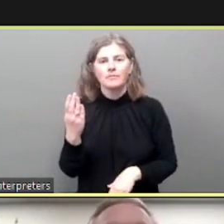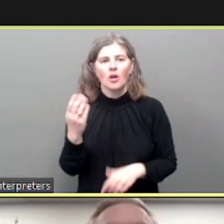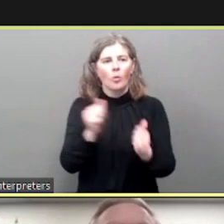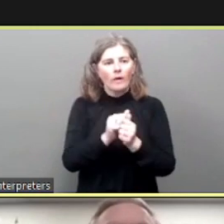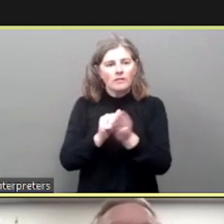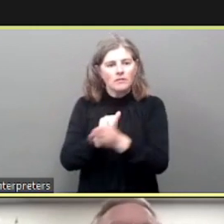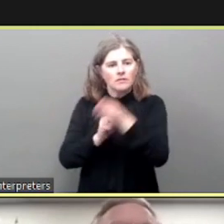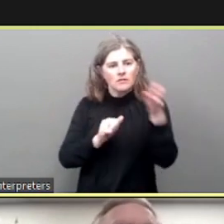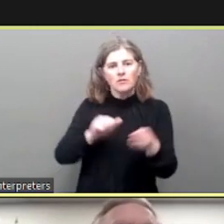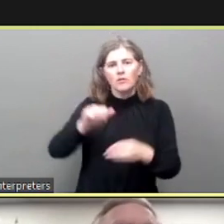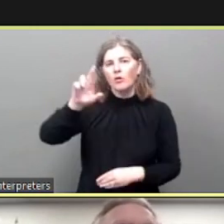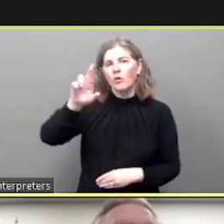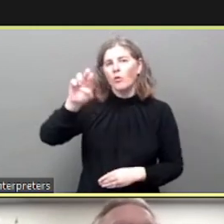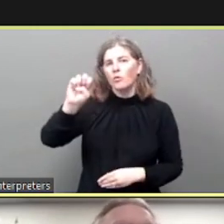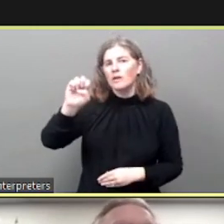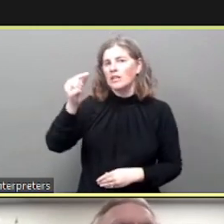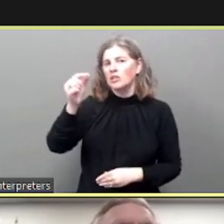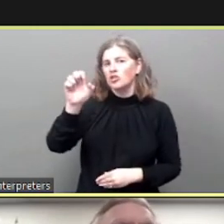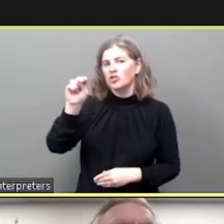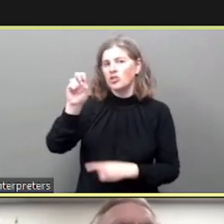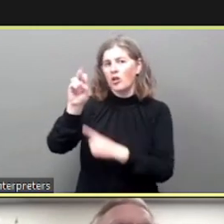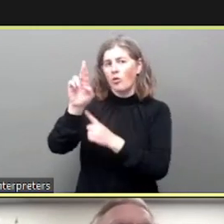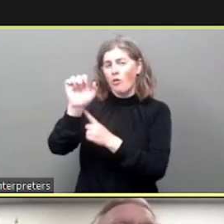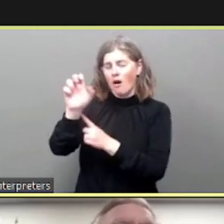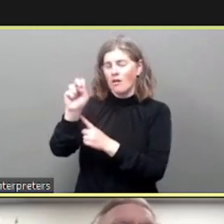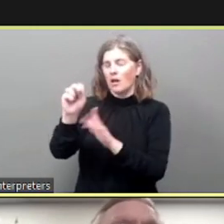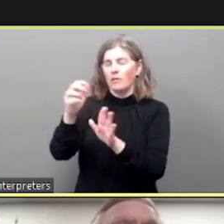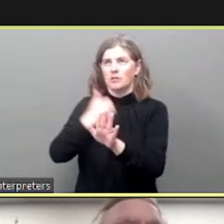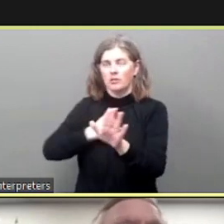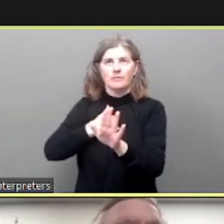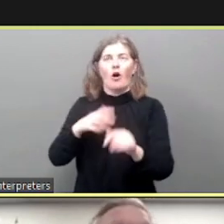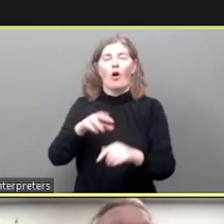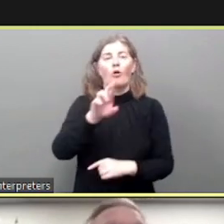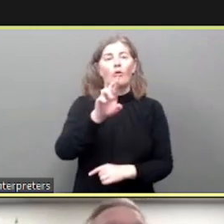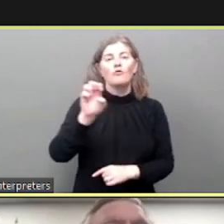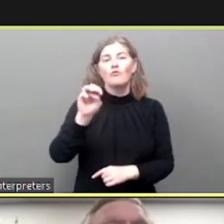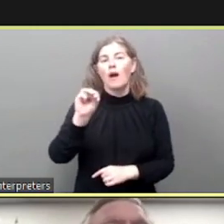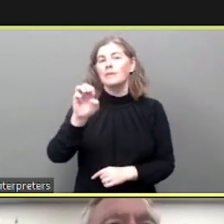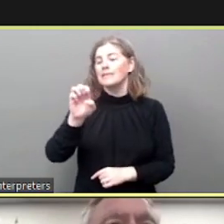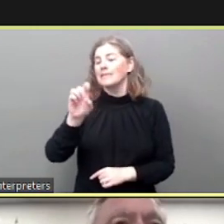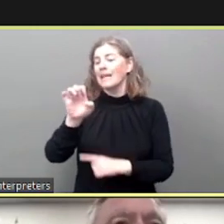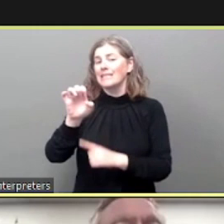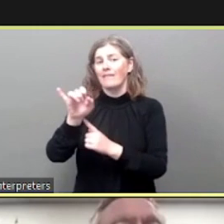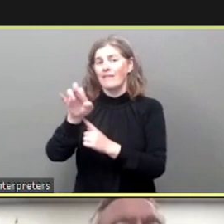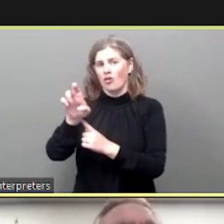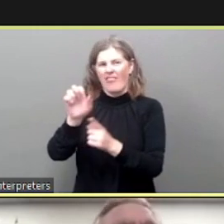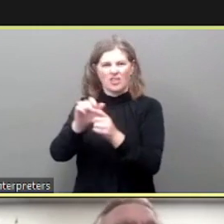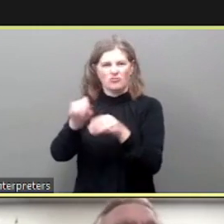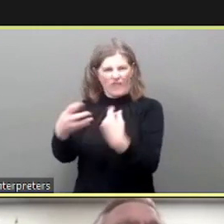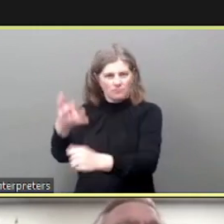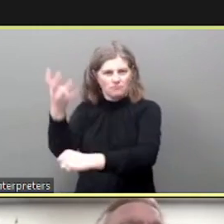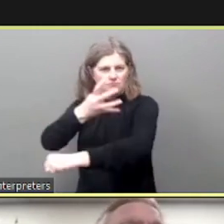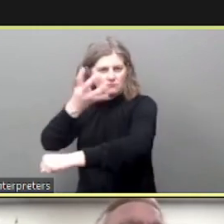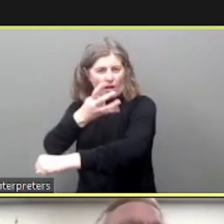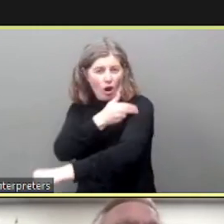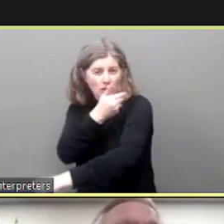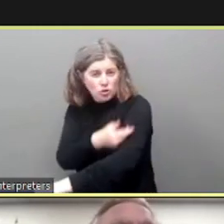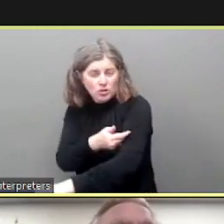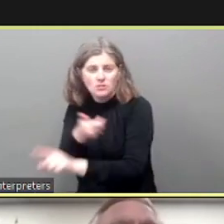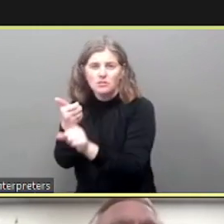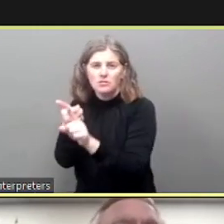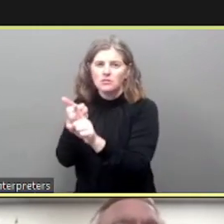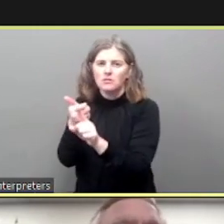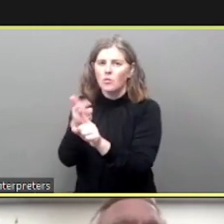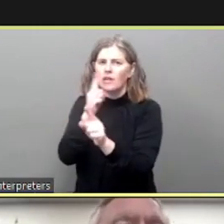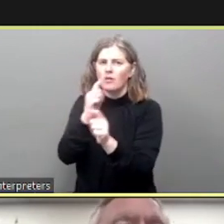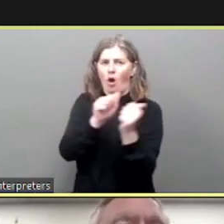Regeneron is the treatment we give in the hospital, remdesivir, the treatment we give in the hospital, being highly utilized. Almost every New